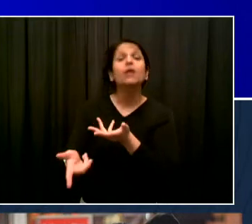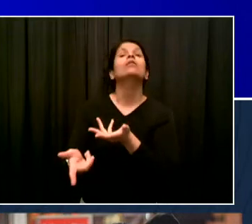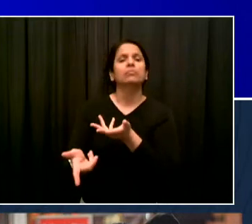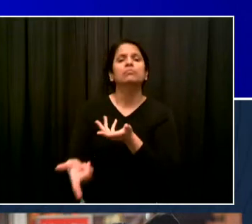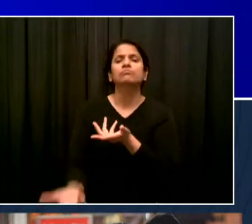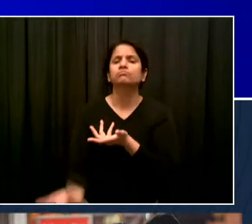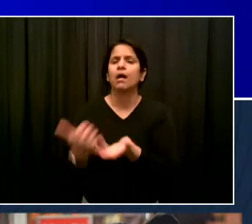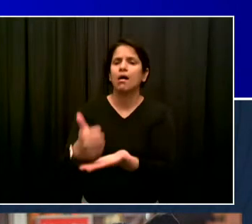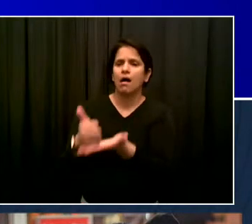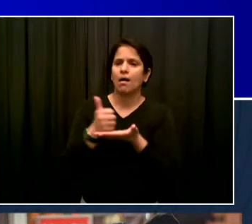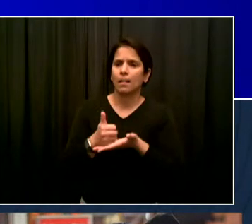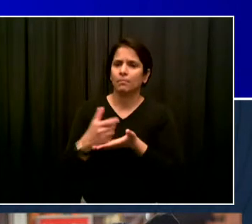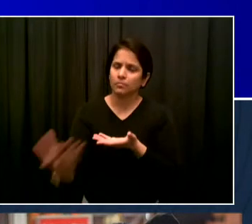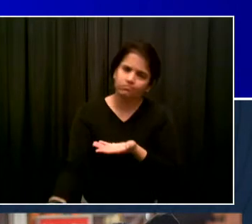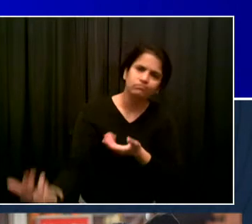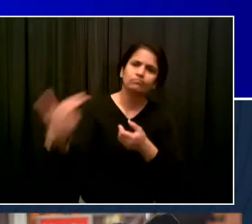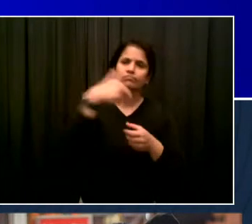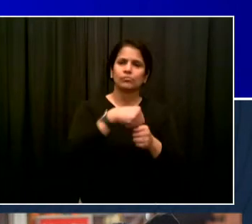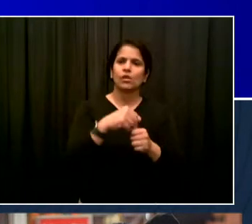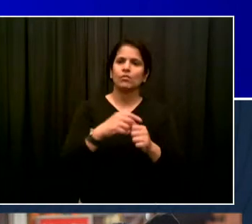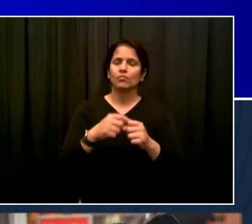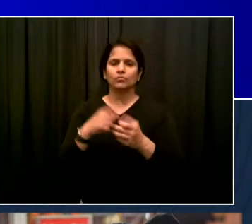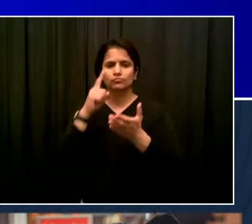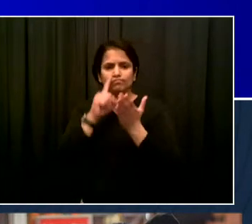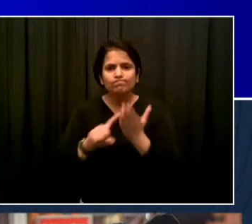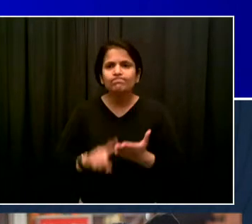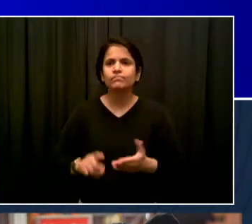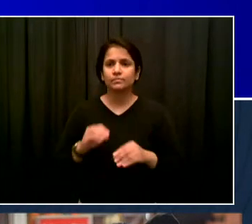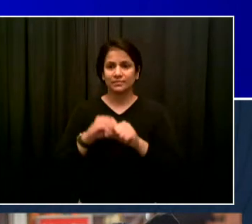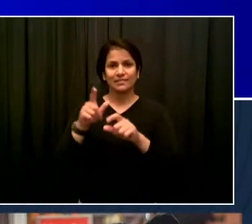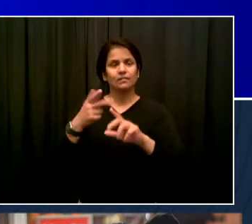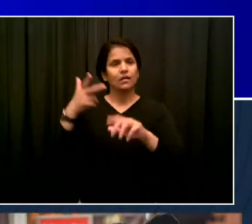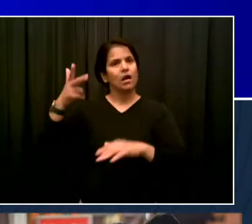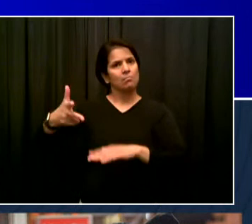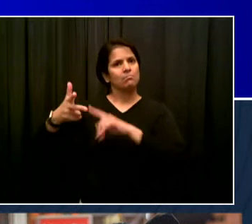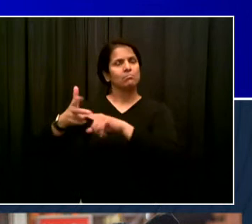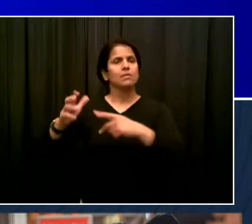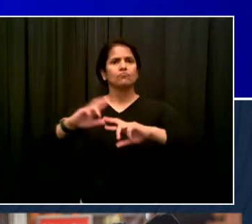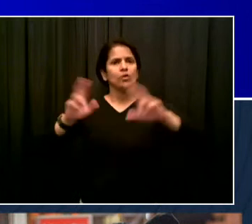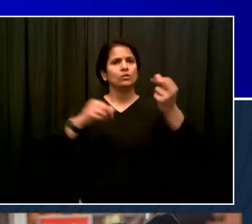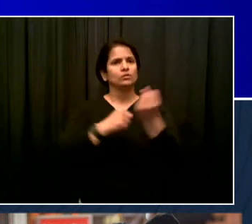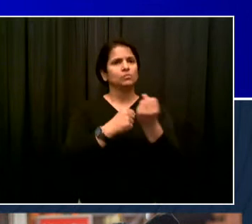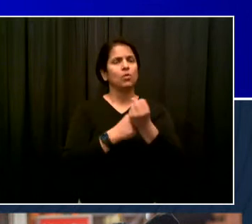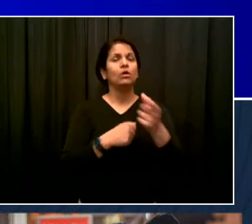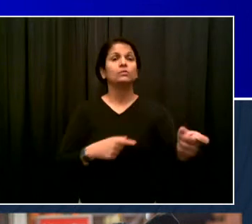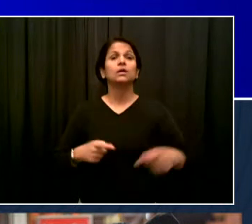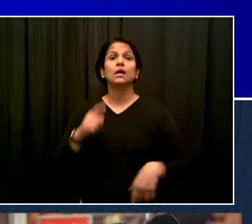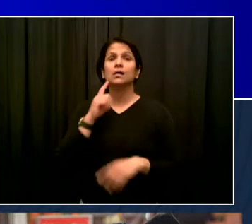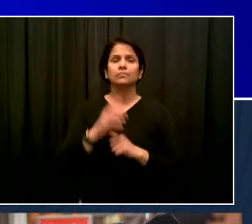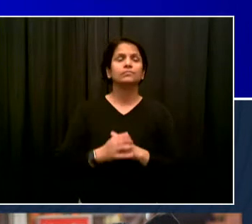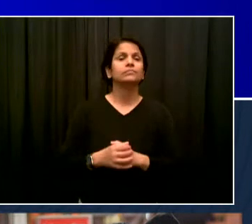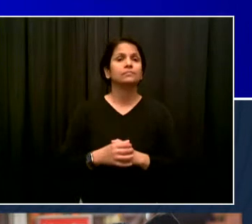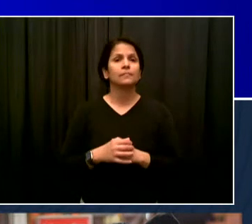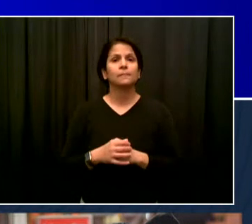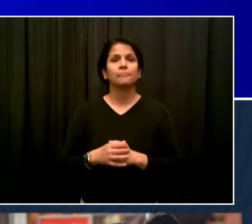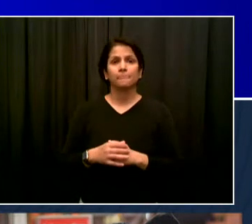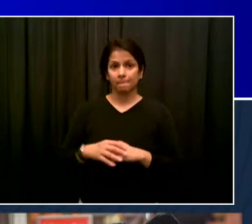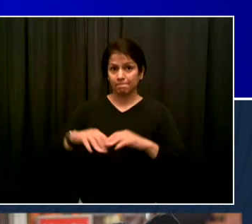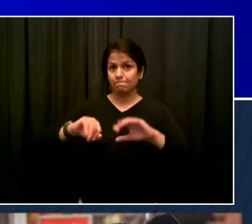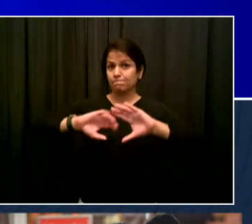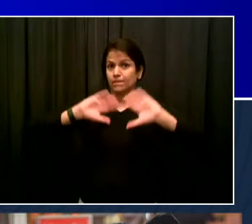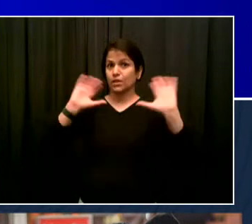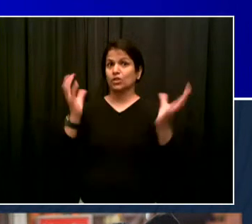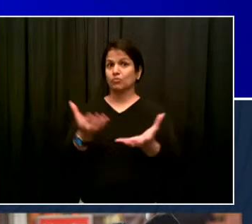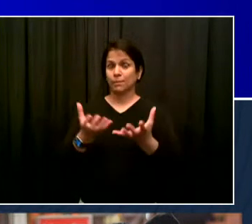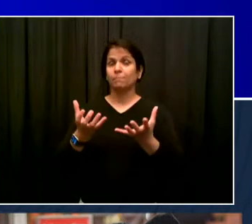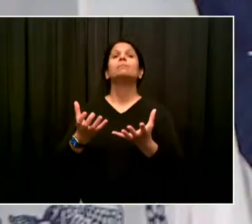clubhouses are places where folks with serious mental illness can build connections. with other people who are facing